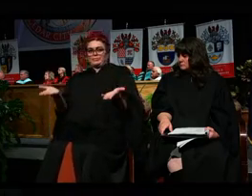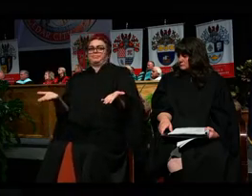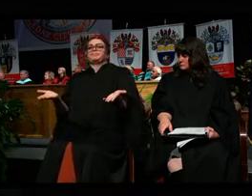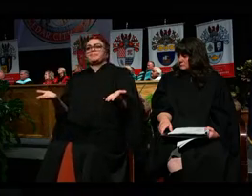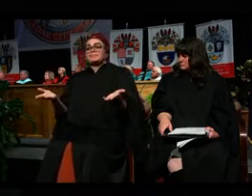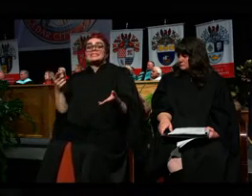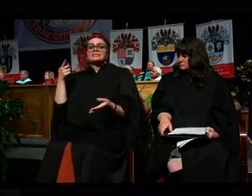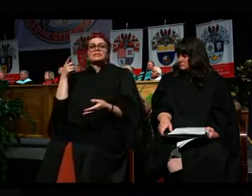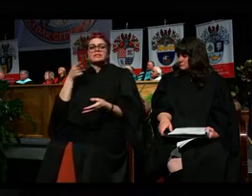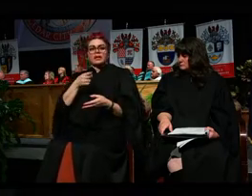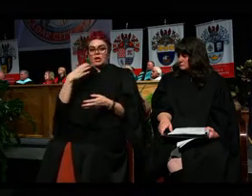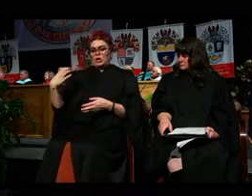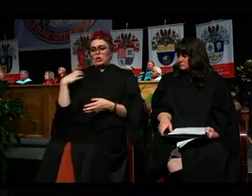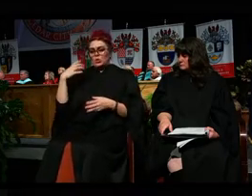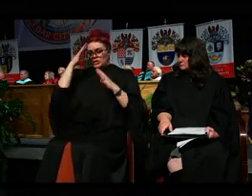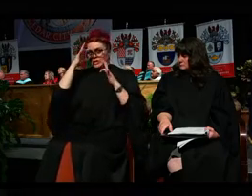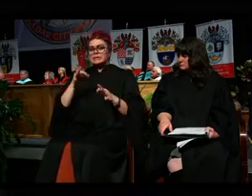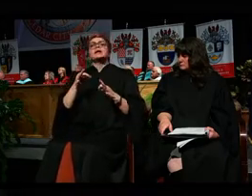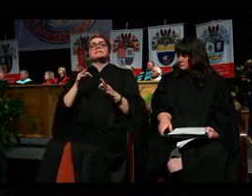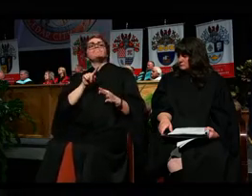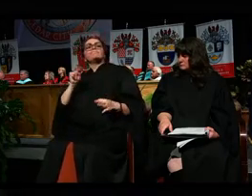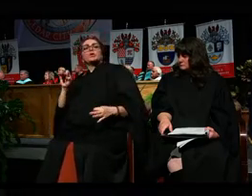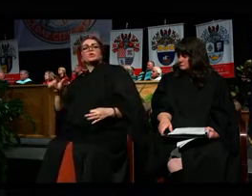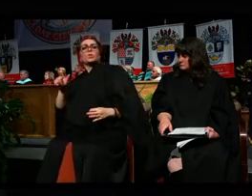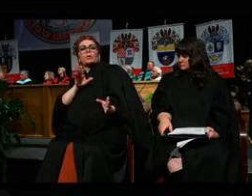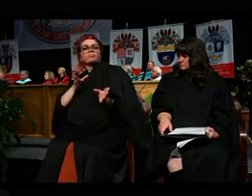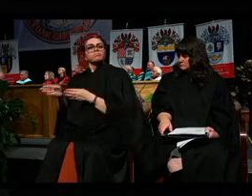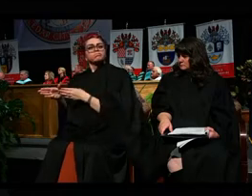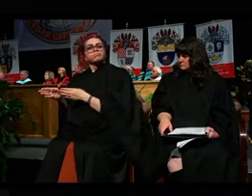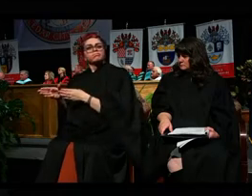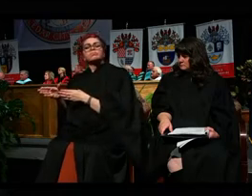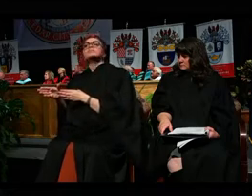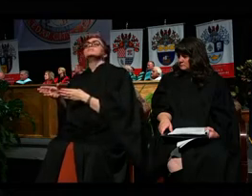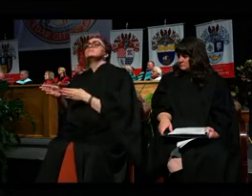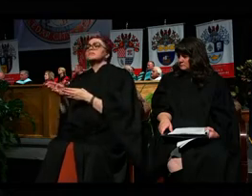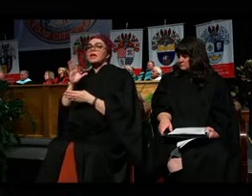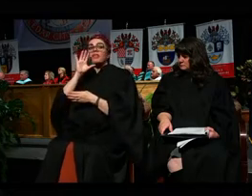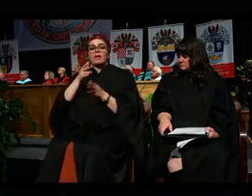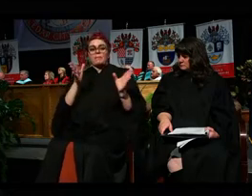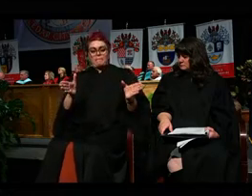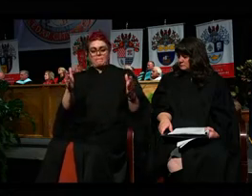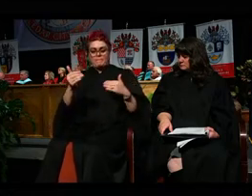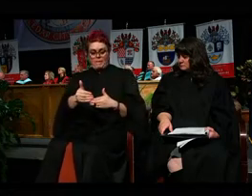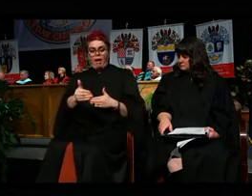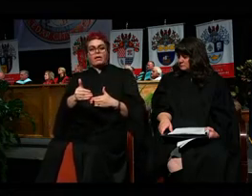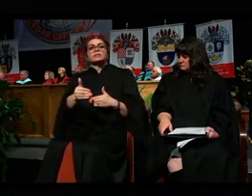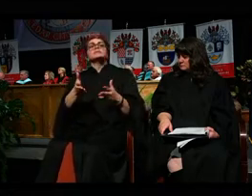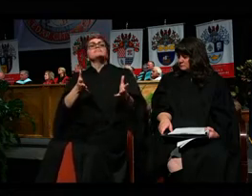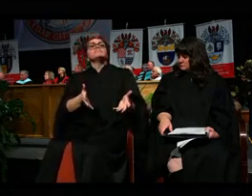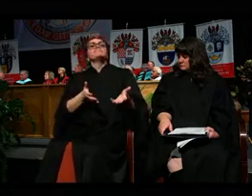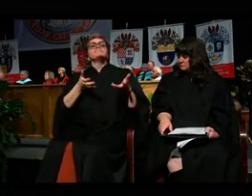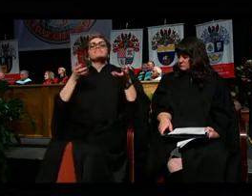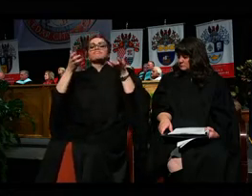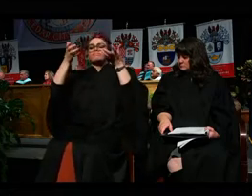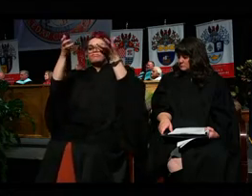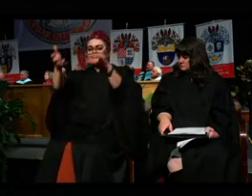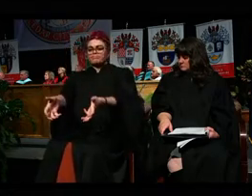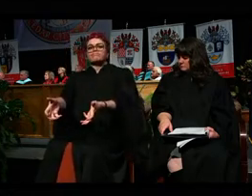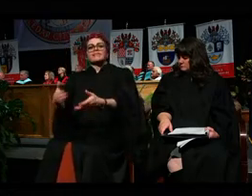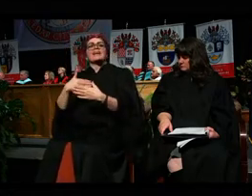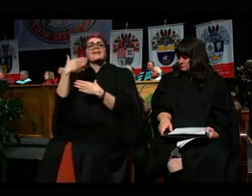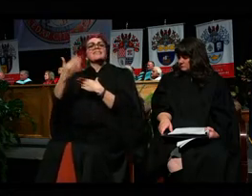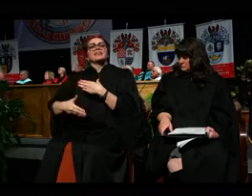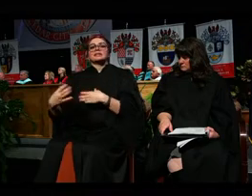He decided to use it as a tool. And in this package, handed it to the next assistant